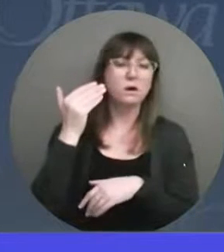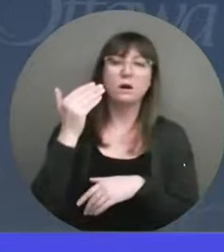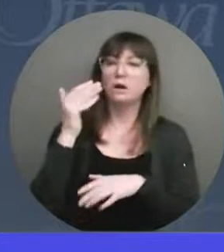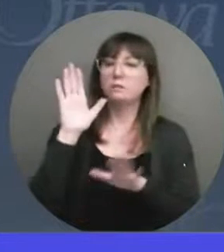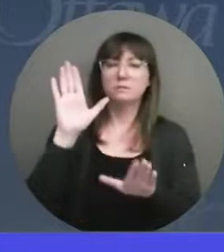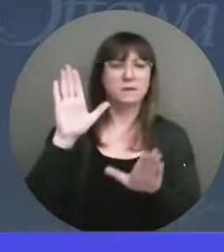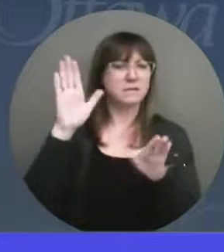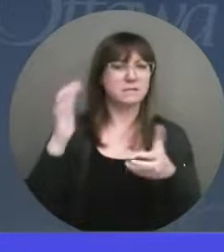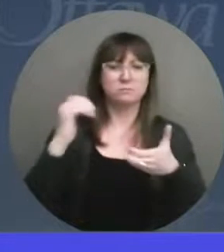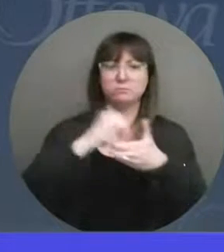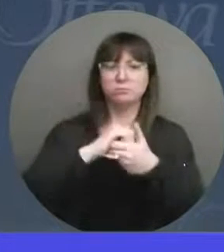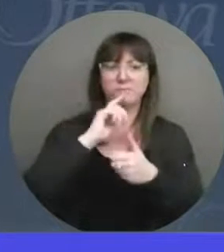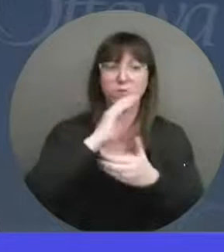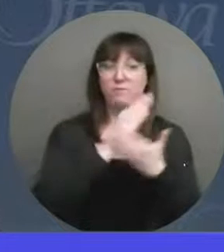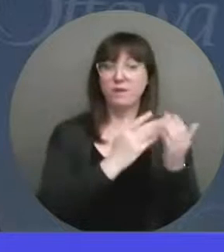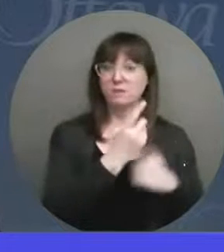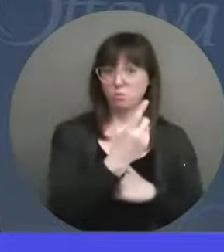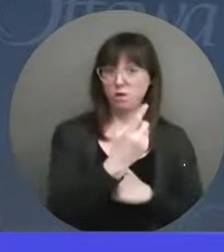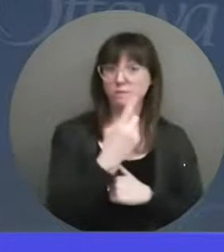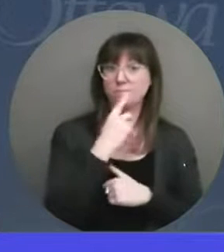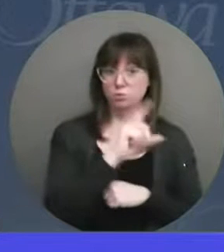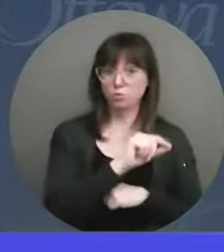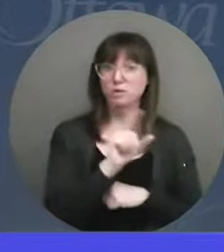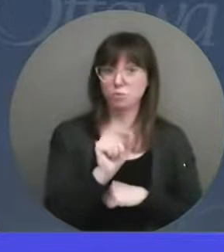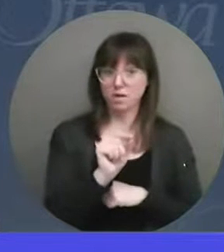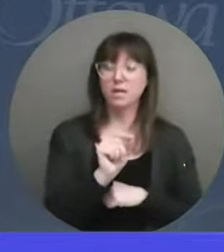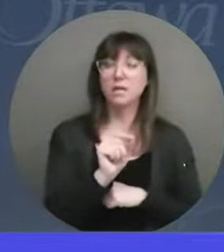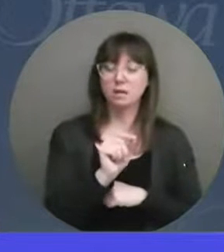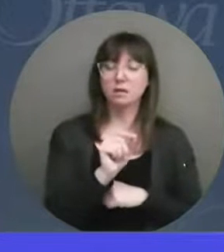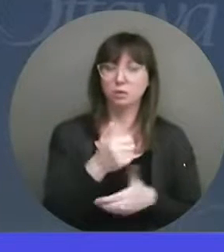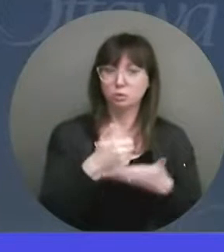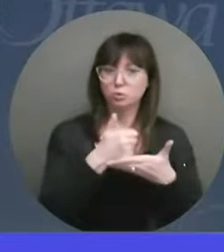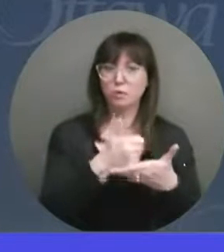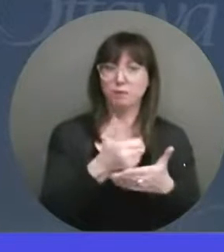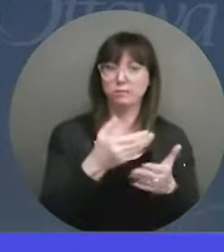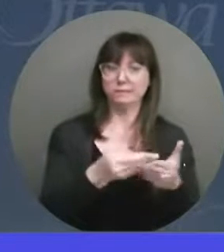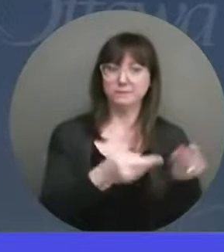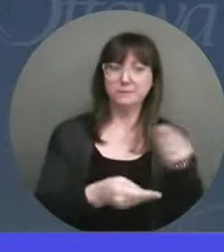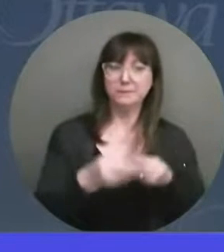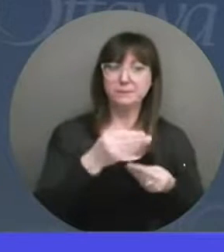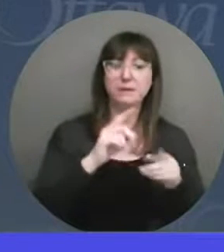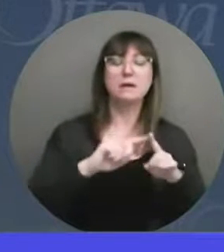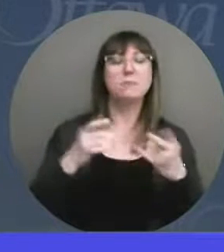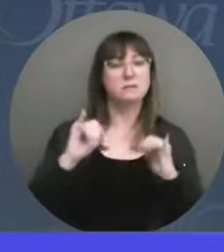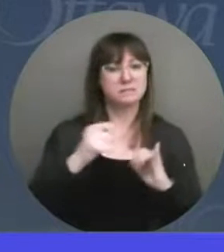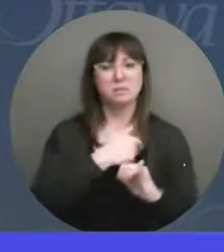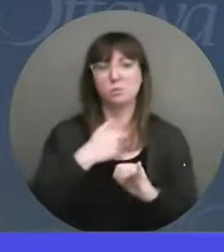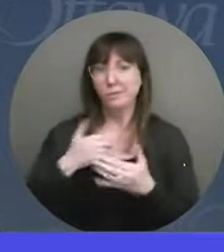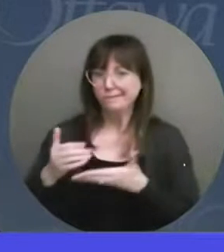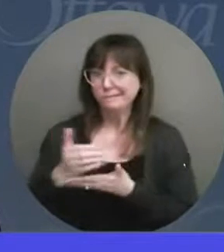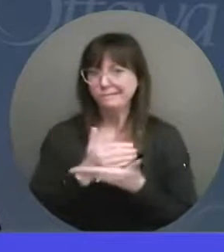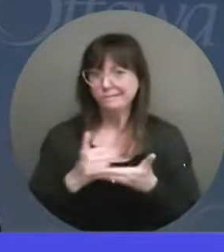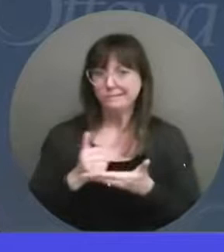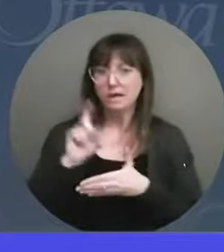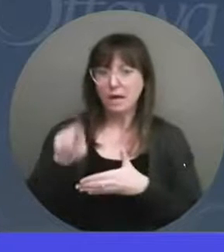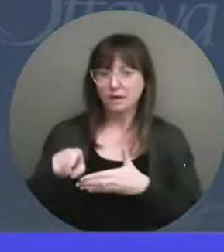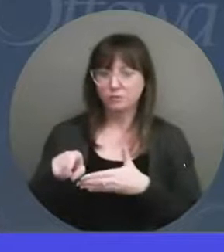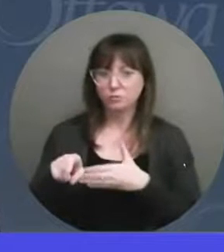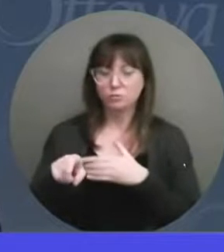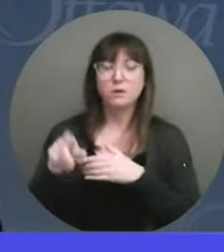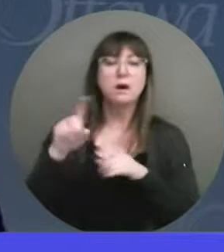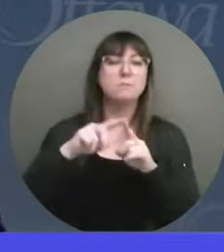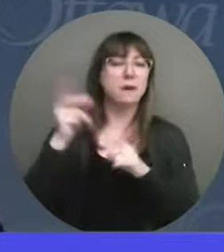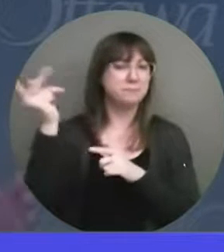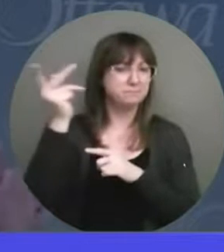phase 1 for 2020 and making us whole, and we still have a small piece to make up on that, they also recognize that